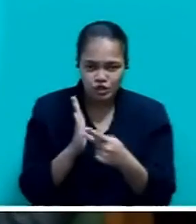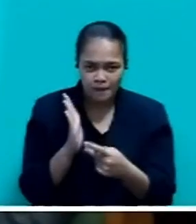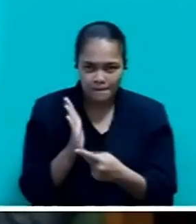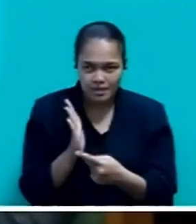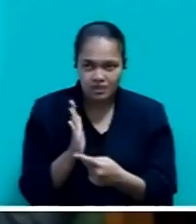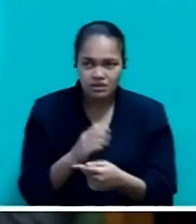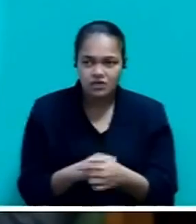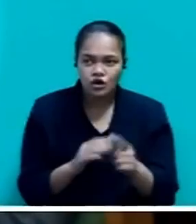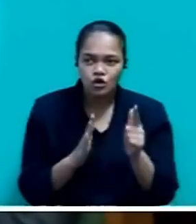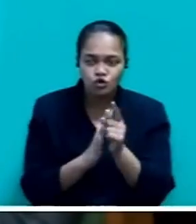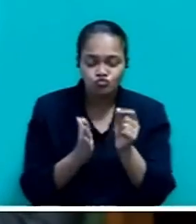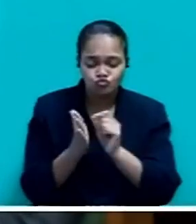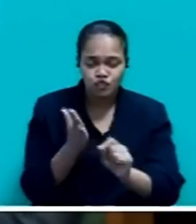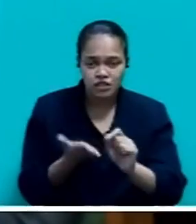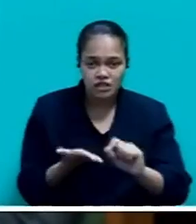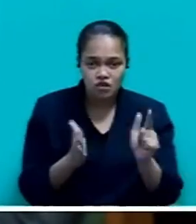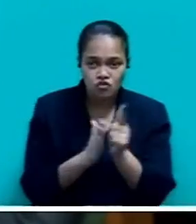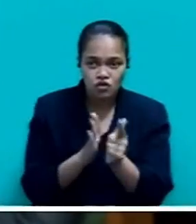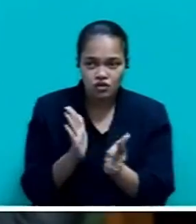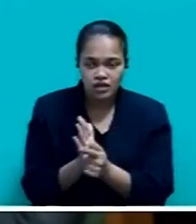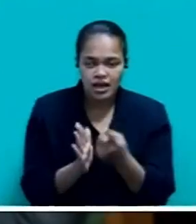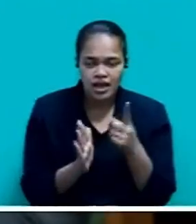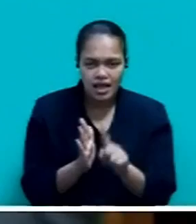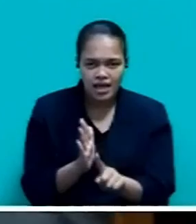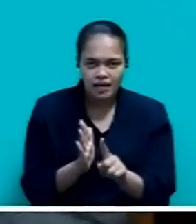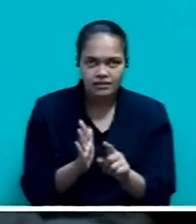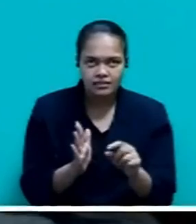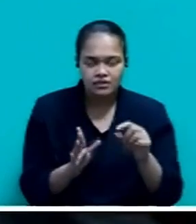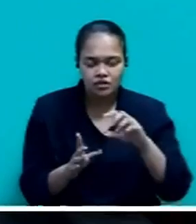of written laws and public documents in Fiji.